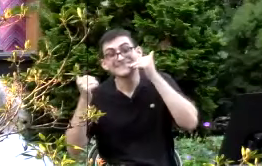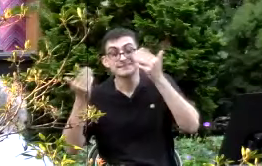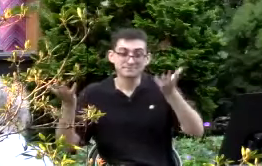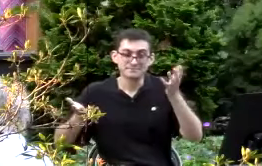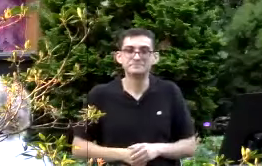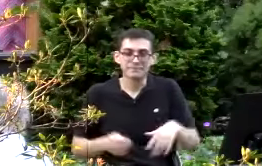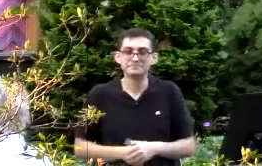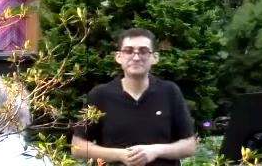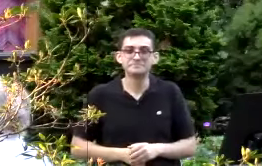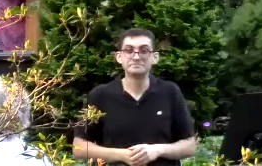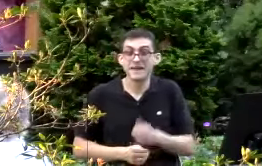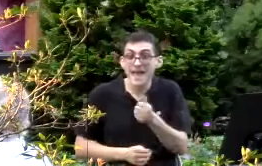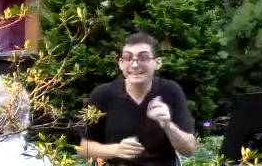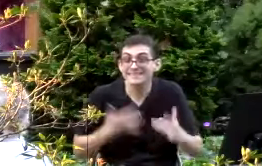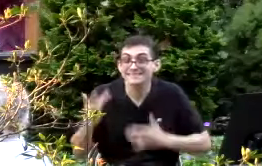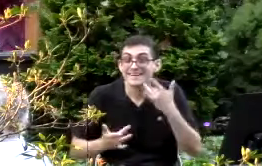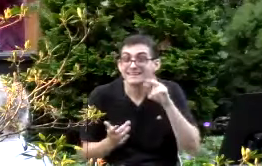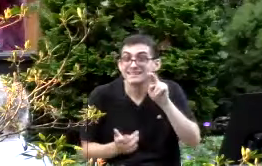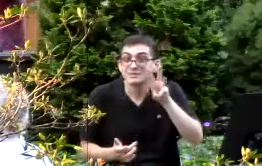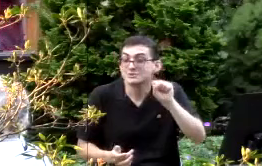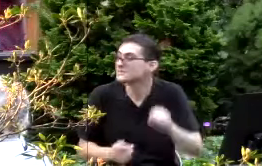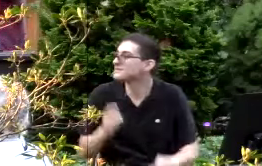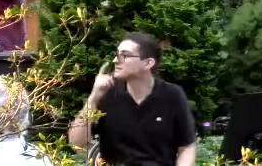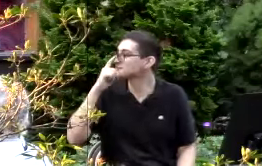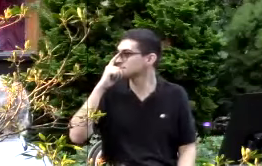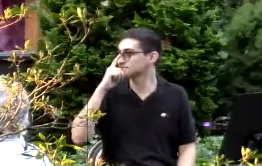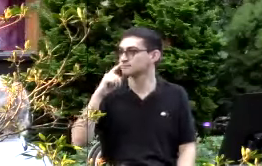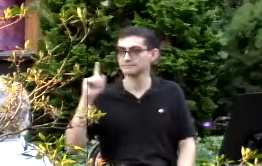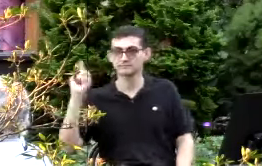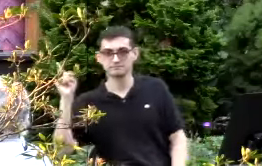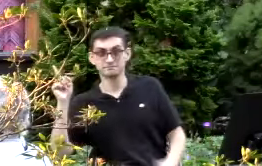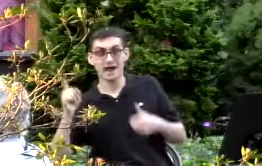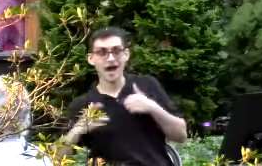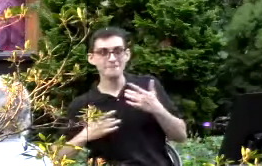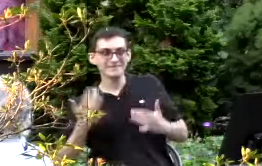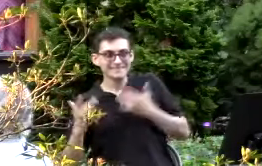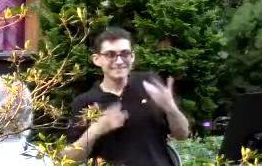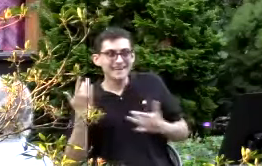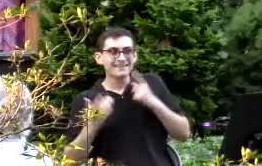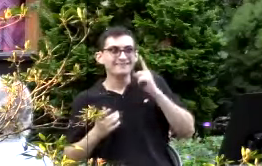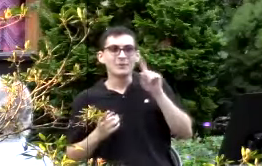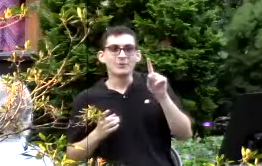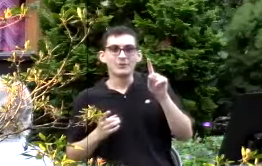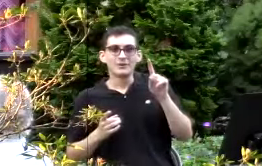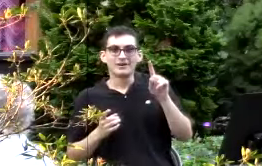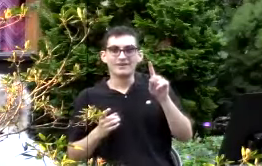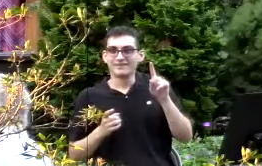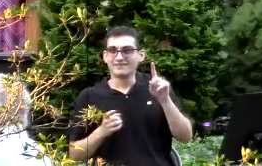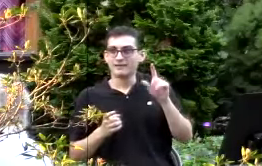have any exciting news to share with us? I'm excited. The choir starting back next week after